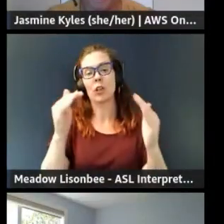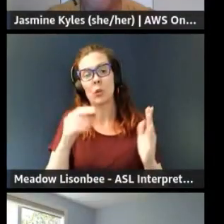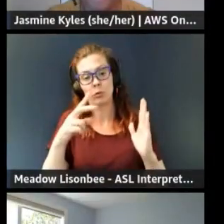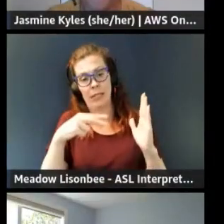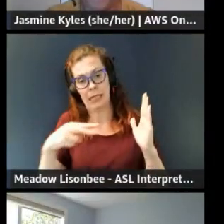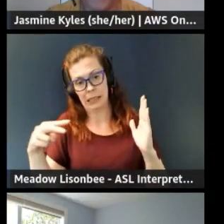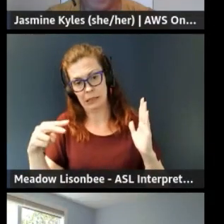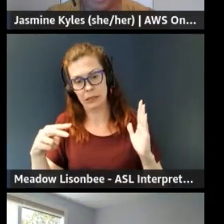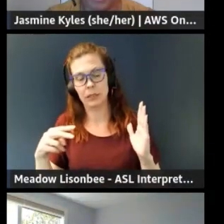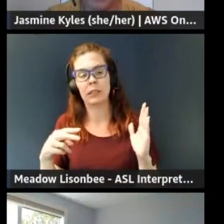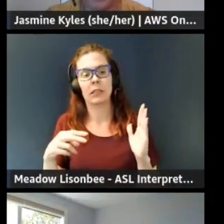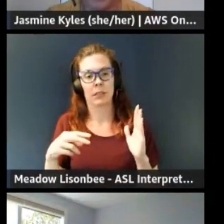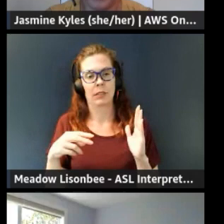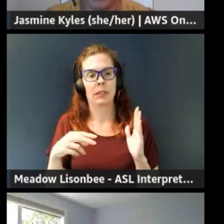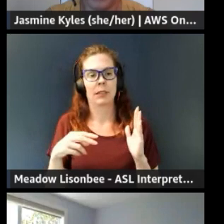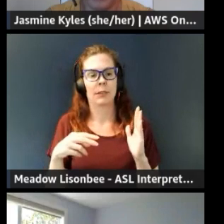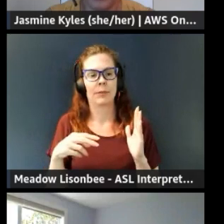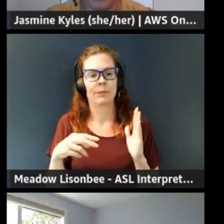this,